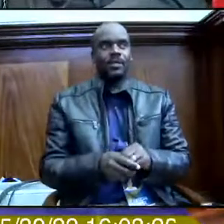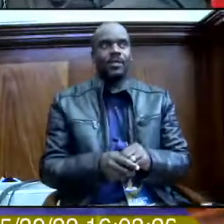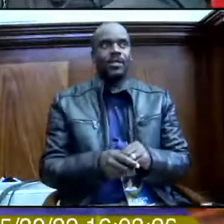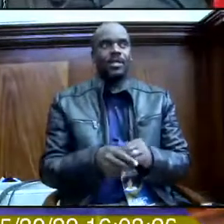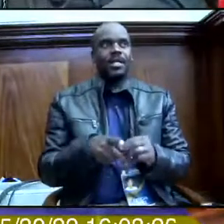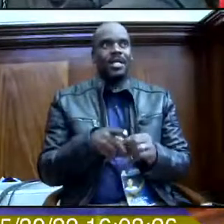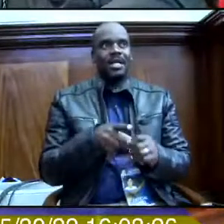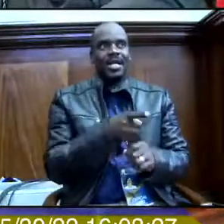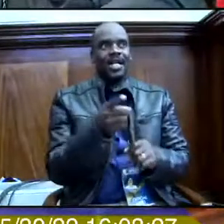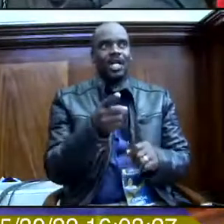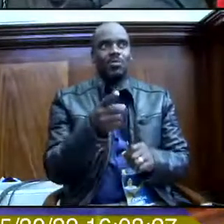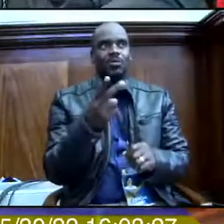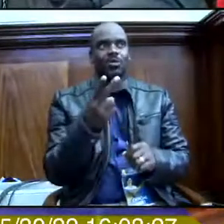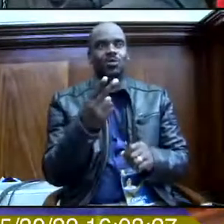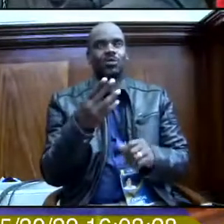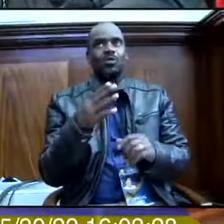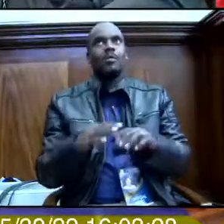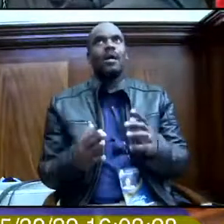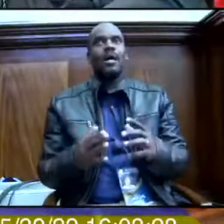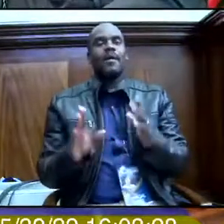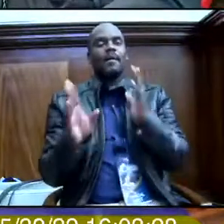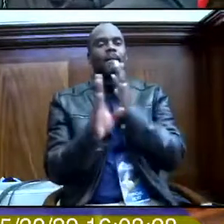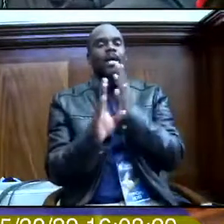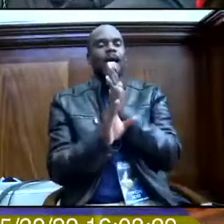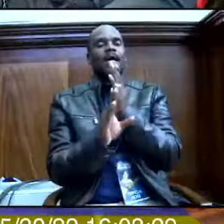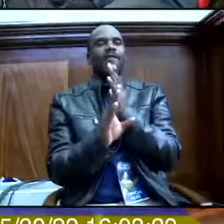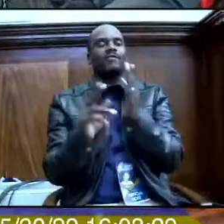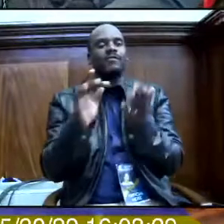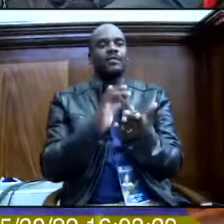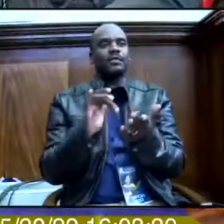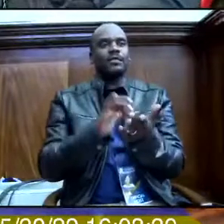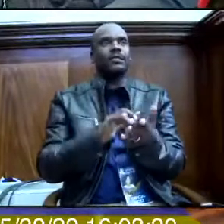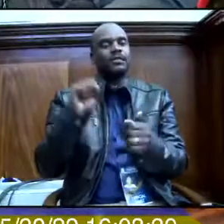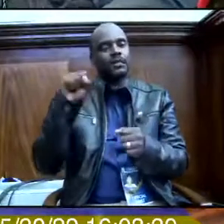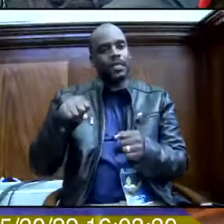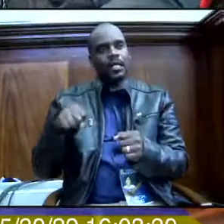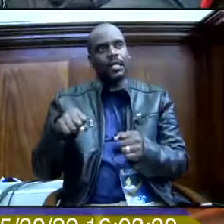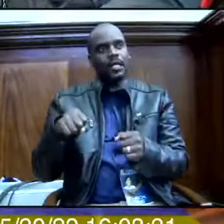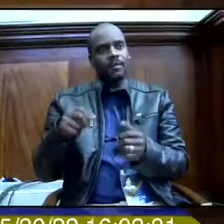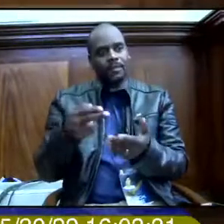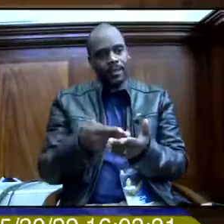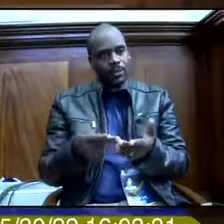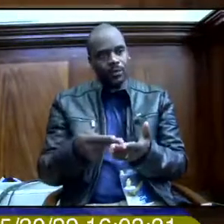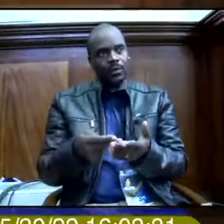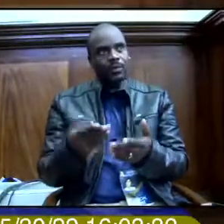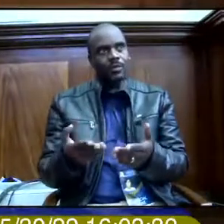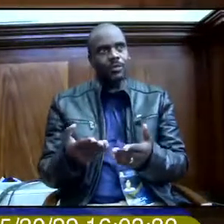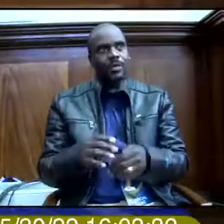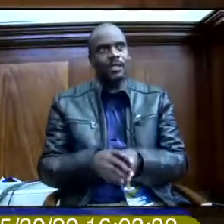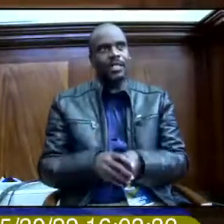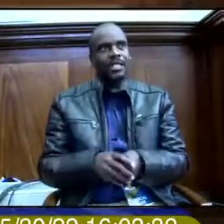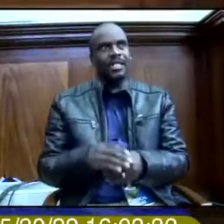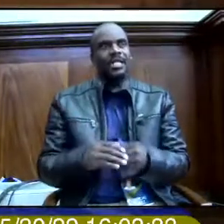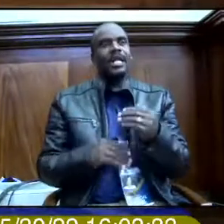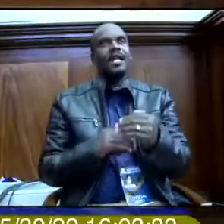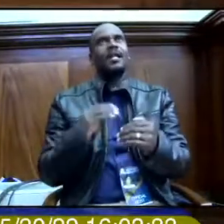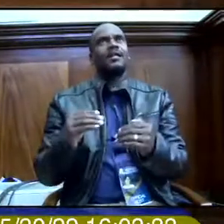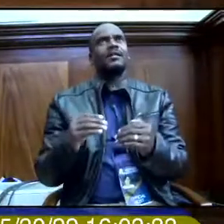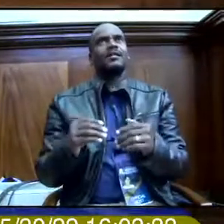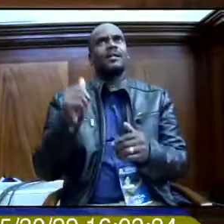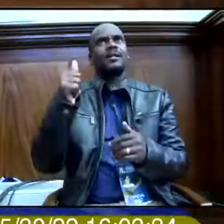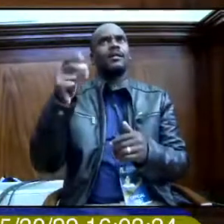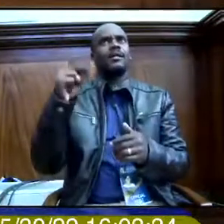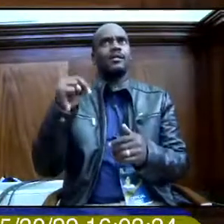and in 22 by public sector agreements and at a later stage consolidated by the anc